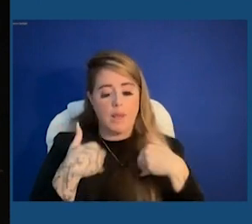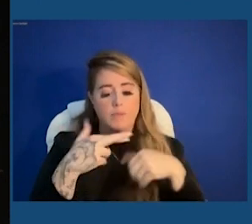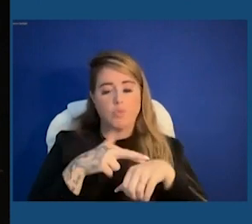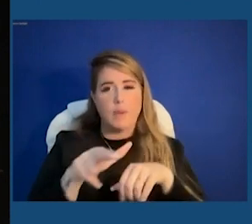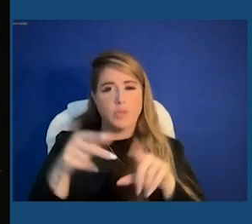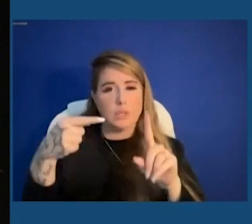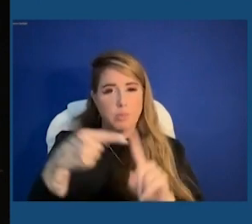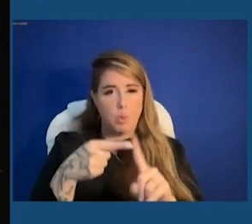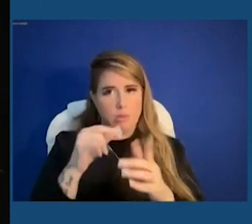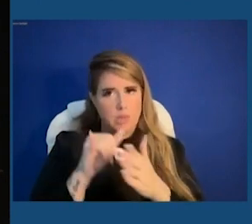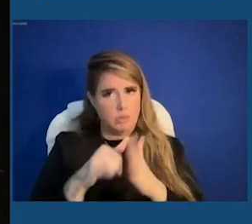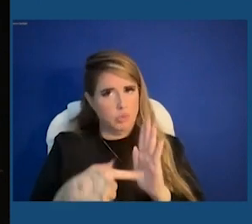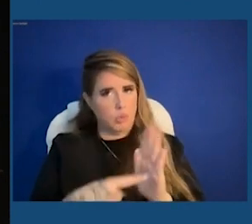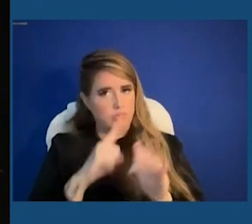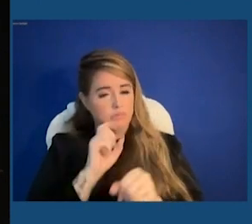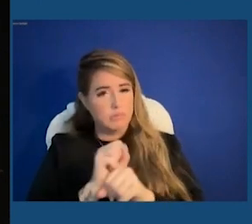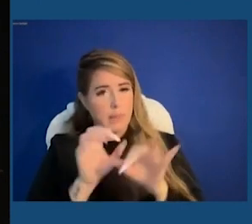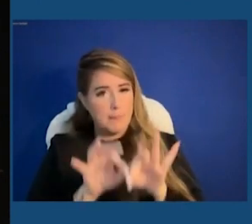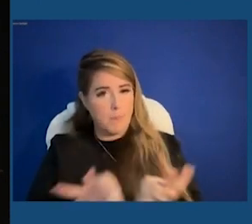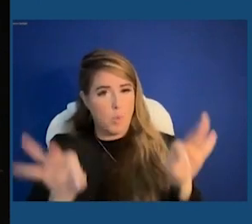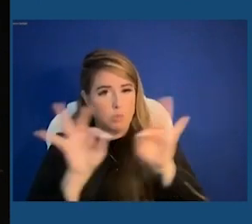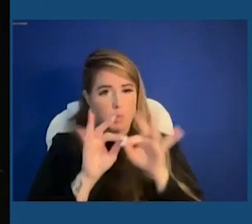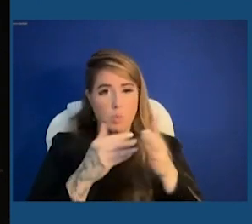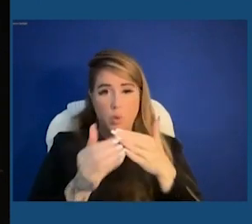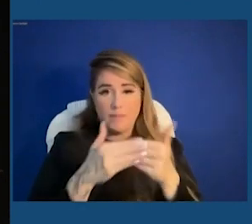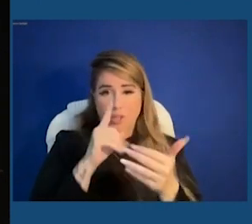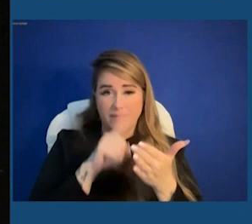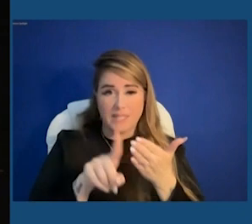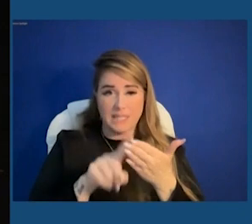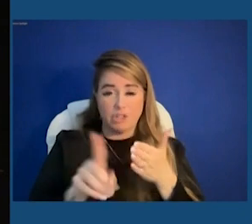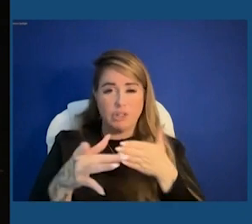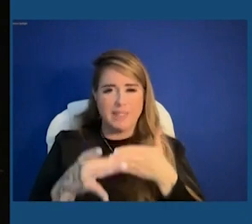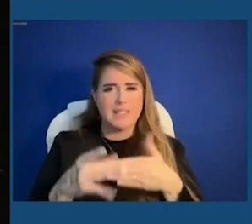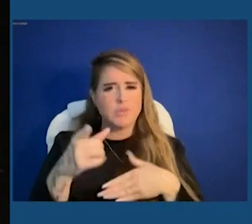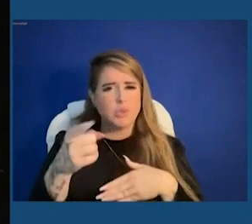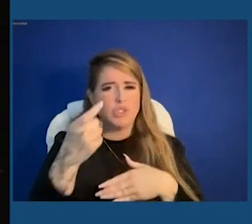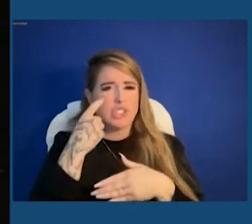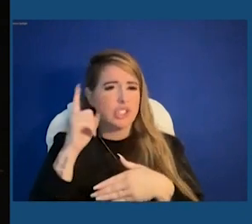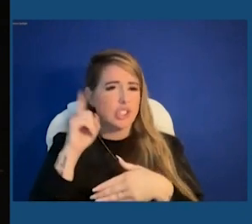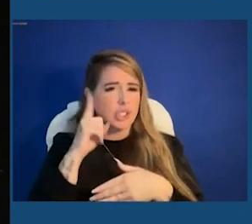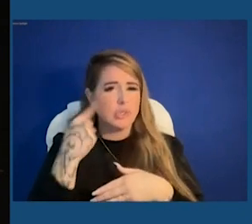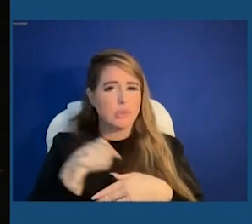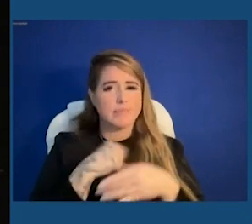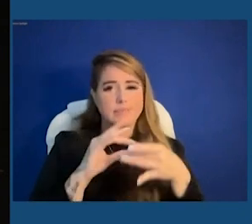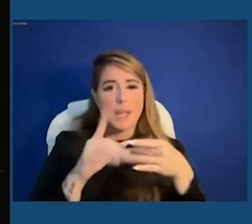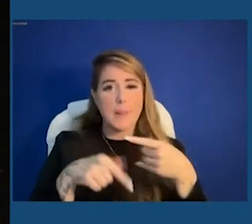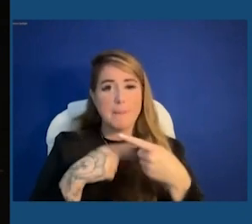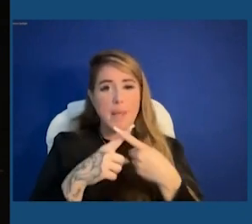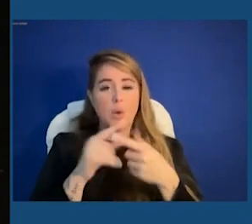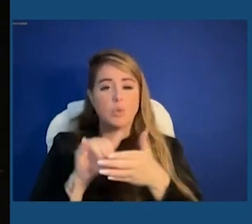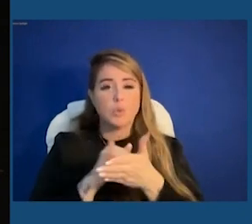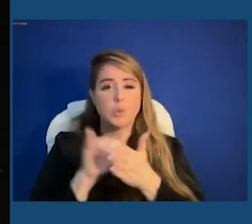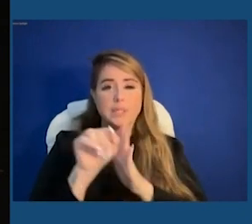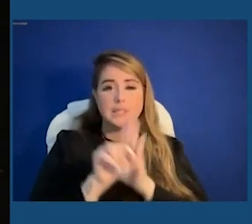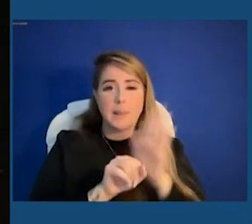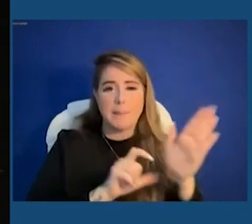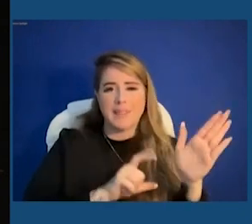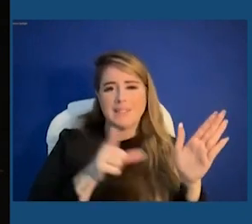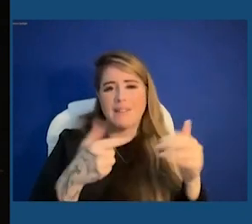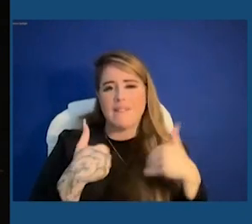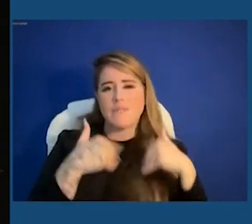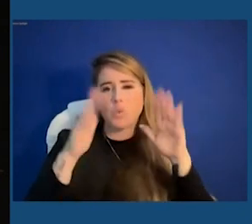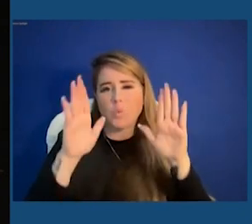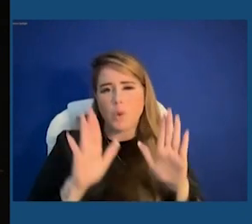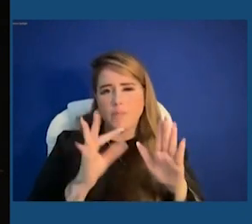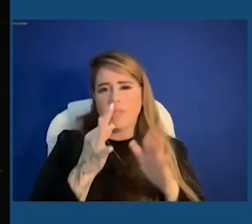it's important. And whatever the investigation leads to. But you heard earlier the Lieutenant Colonel speak on the New York State Police just has a wonderful expertise,